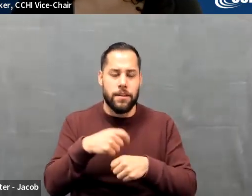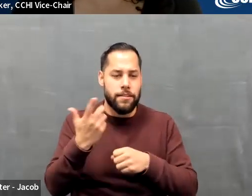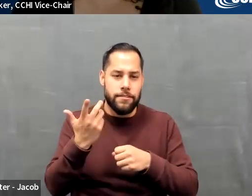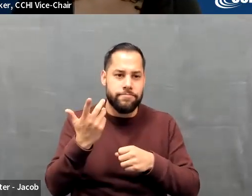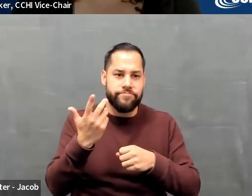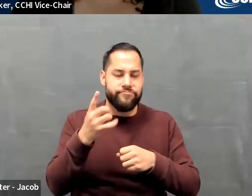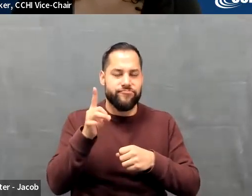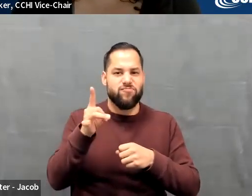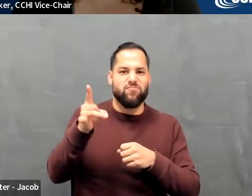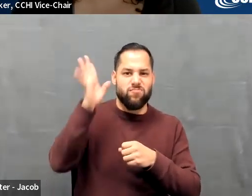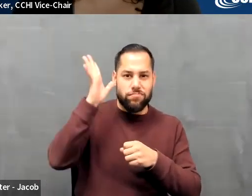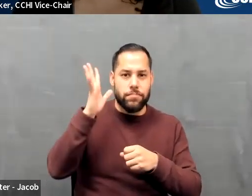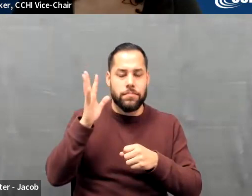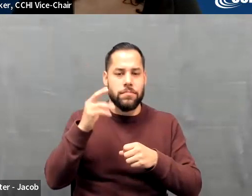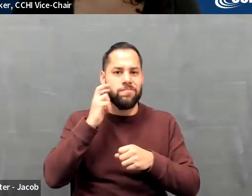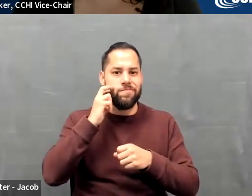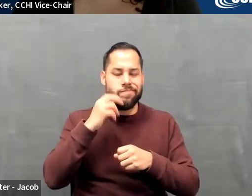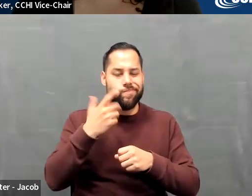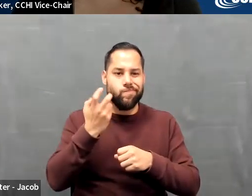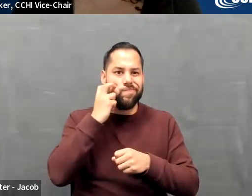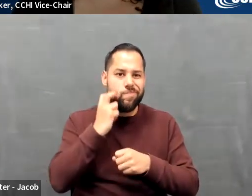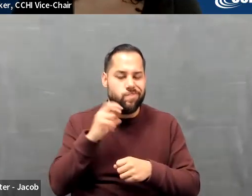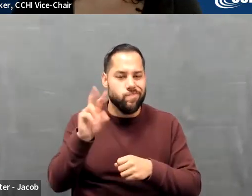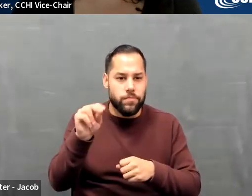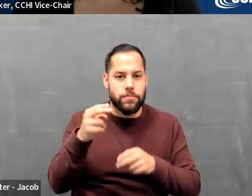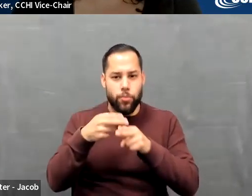clip and then take a rest and just enjoy listening to the news for a